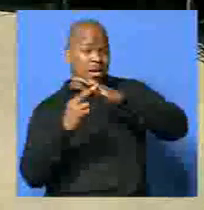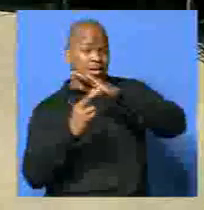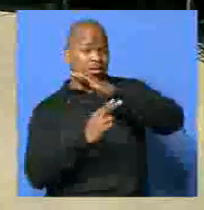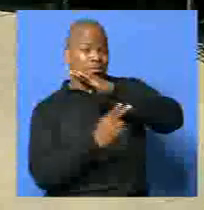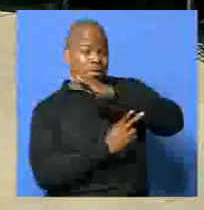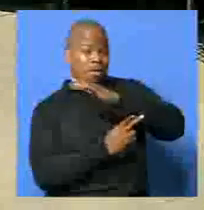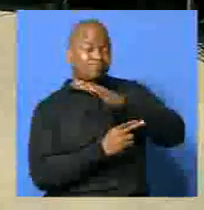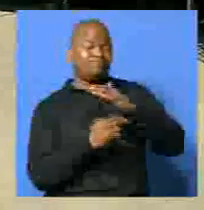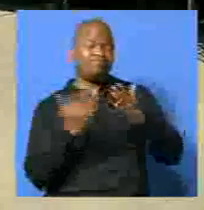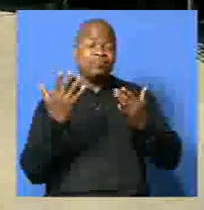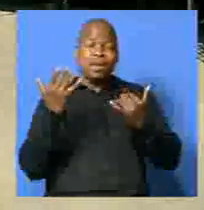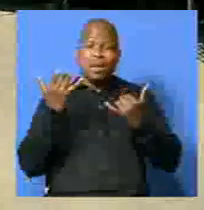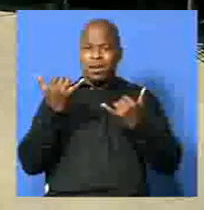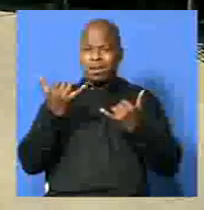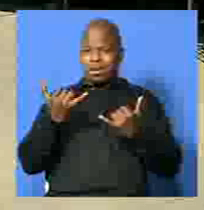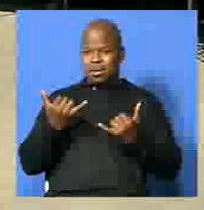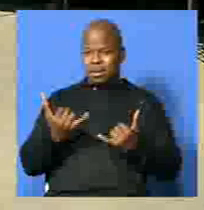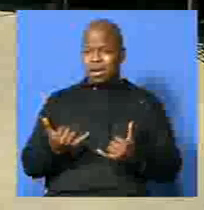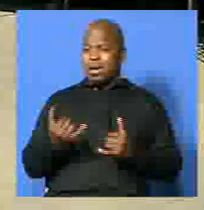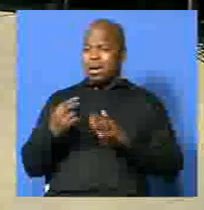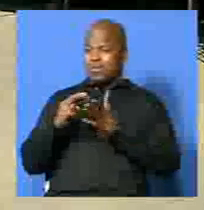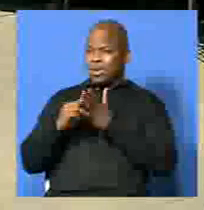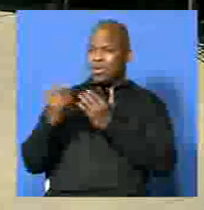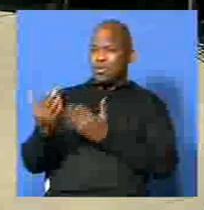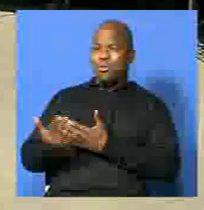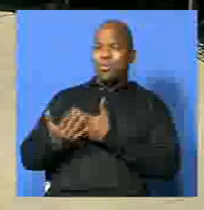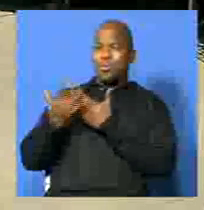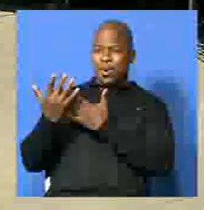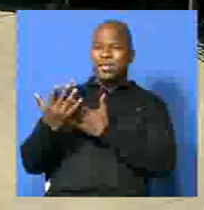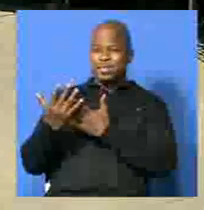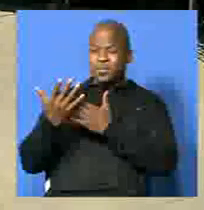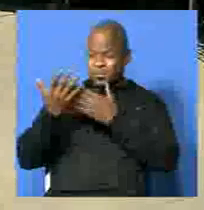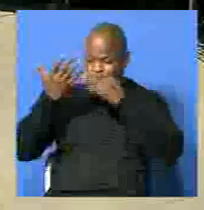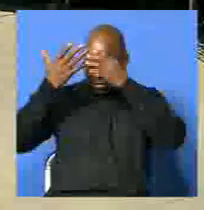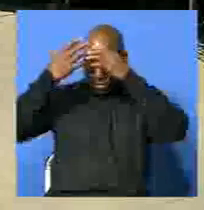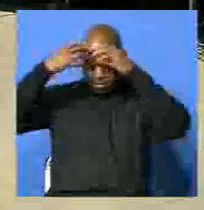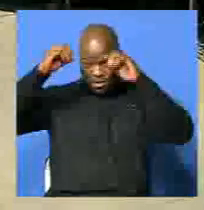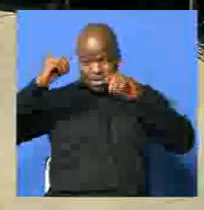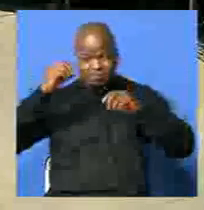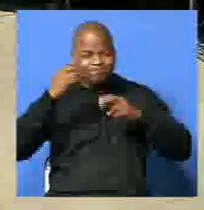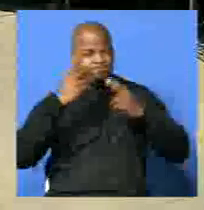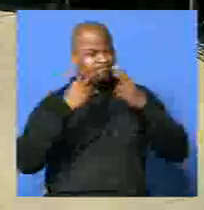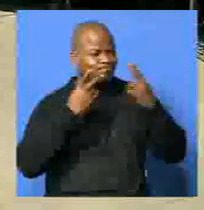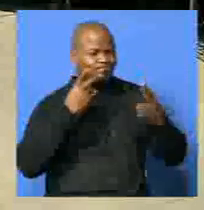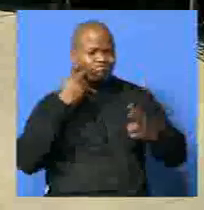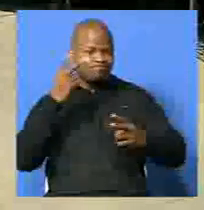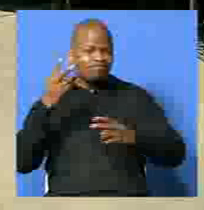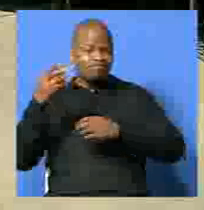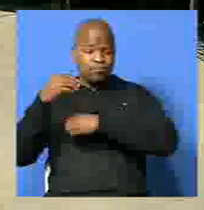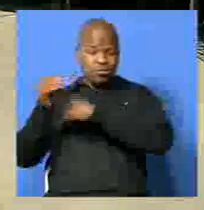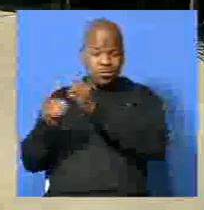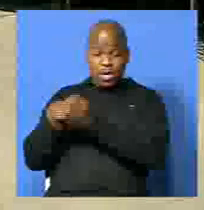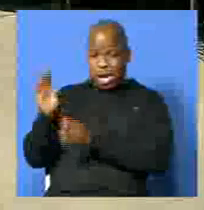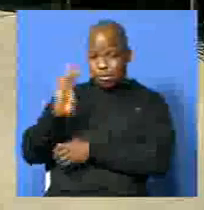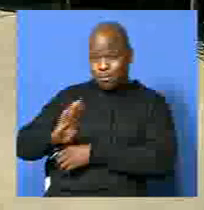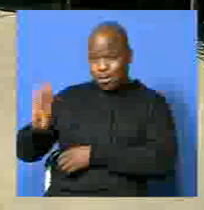go mari ne re bona le gore mana kwa kompieno tota re sampe re metse batla utuna ba sampe ba le kola tsone di ka go di ga go leng tlo go le tla go nna le hatla Botswana